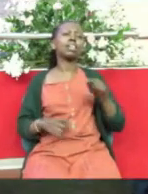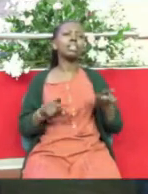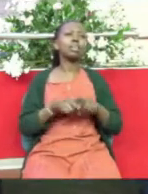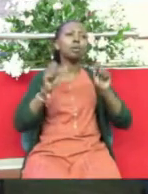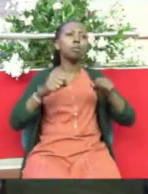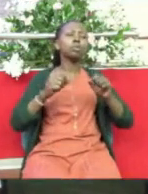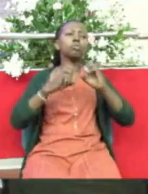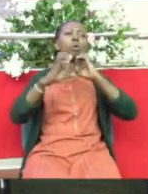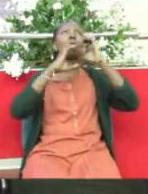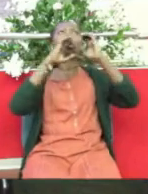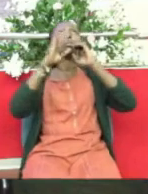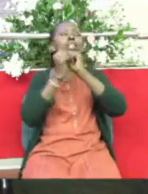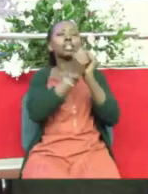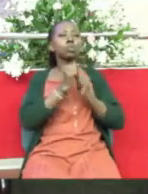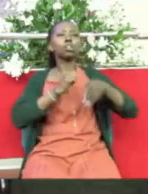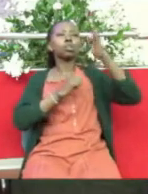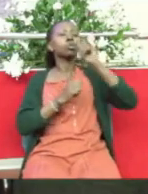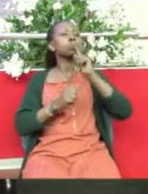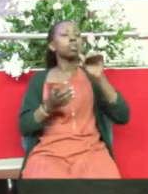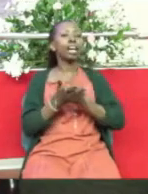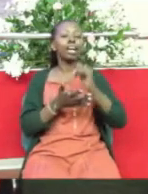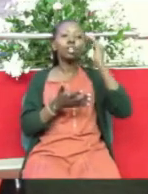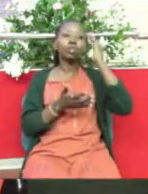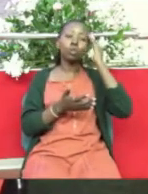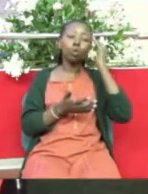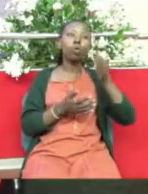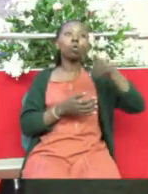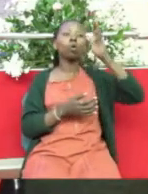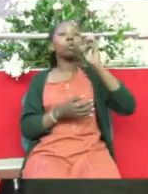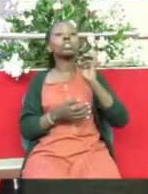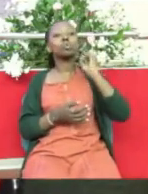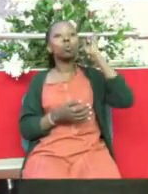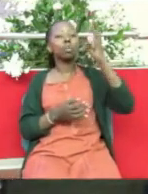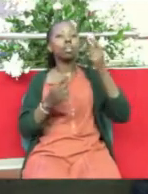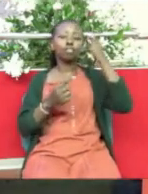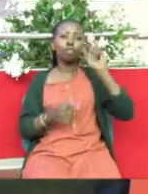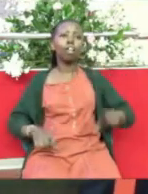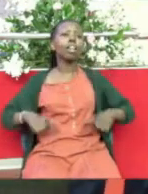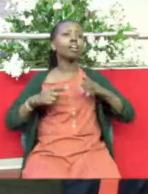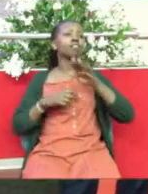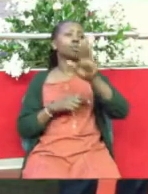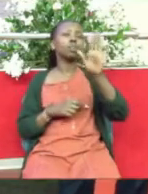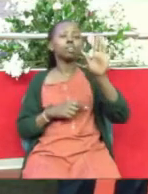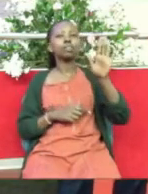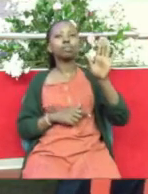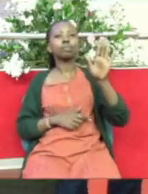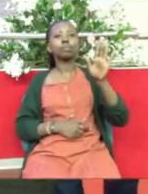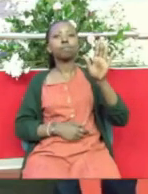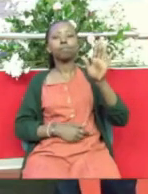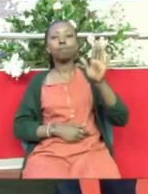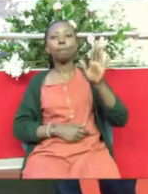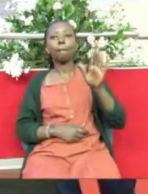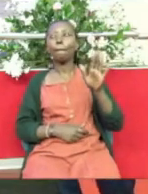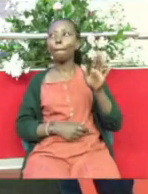yourself so that you'll know his will concerning your life. Lakini lazima umjue Mungu kwa wewe binafsi wewe mwenyewe ili uweze